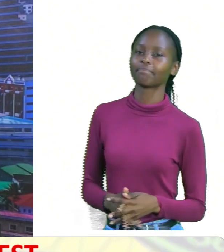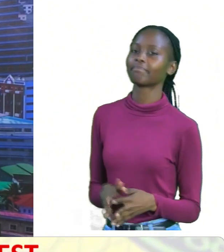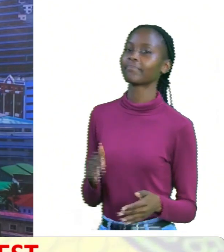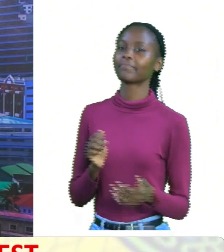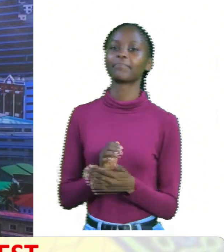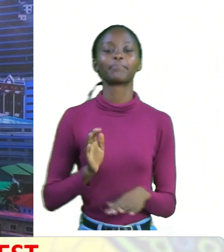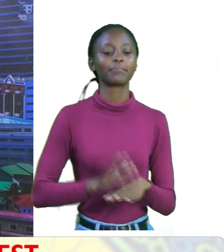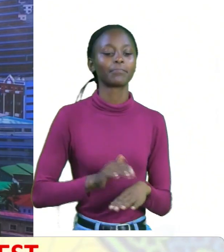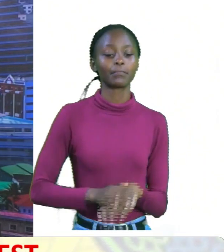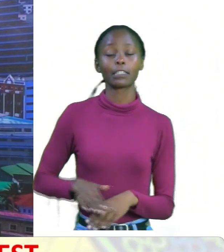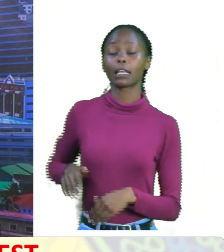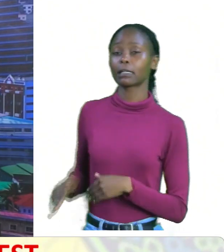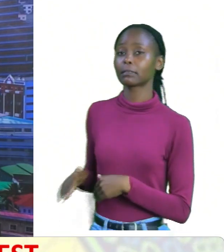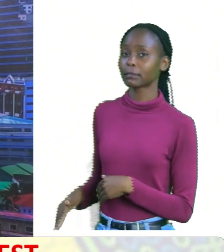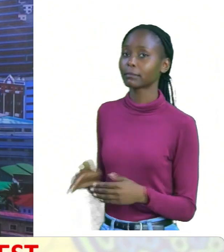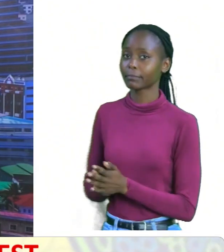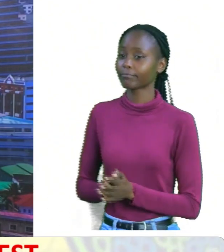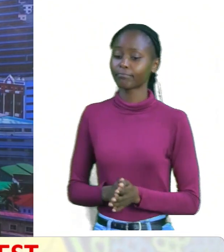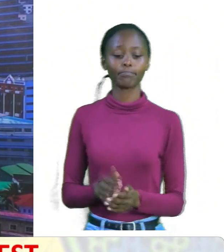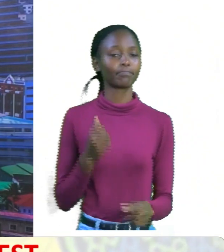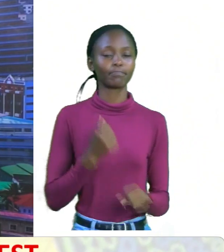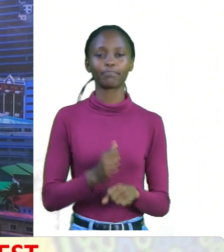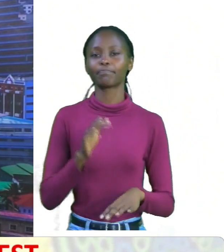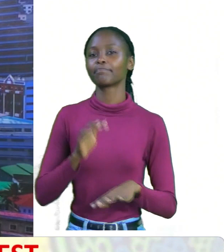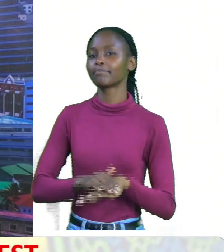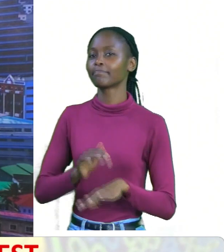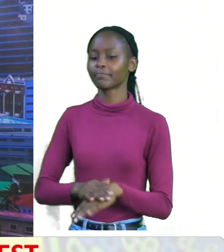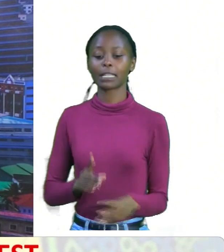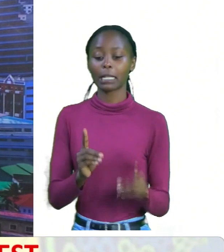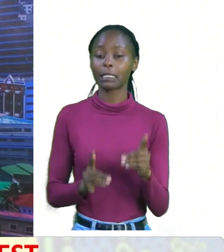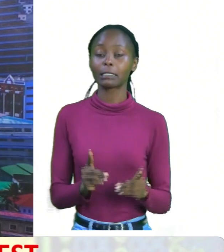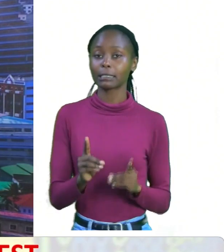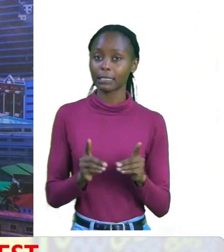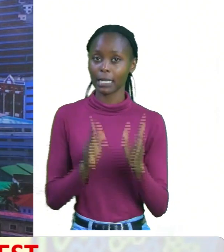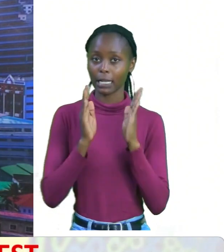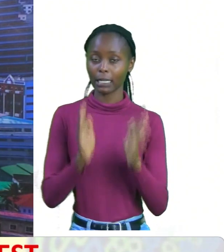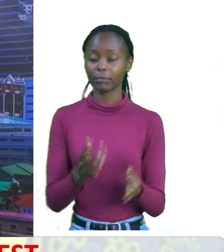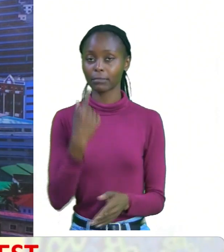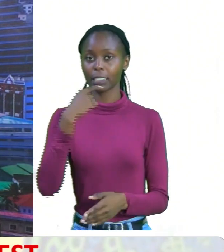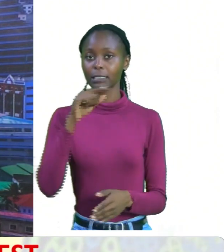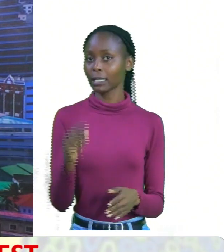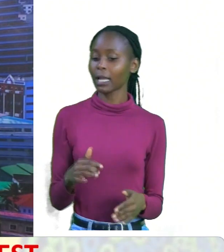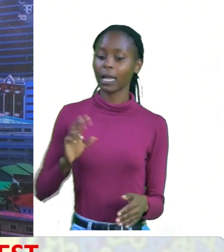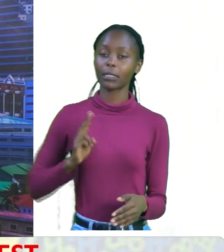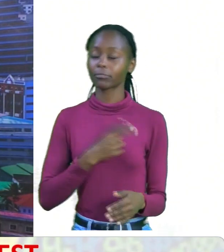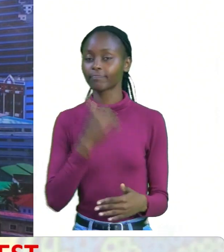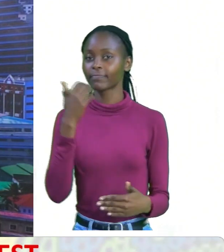Ile inafaa DJ Smallest. Mm-hmm. Nakwambia mtaratara umenipeleka mimi director ananiambia tunamaliza lakini na feel. Atu